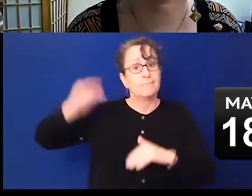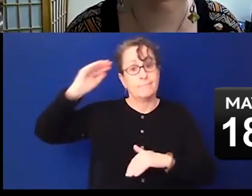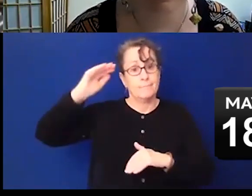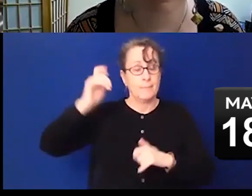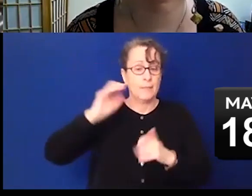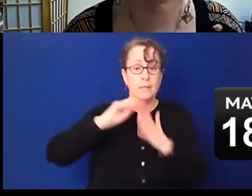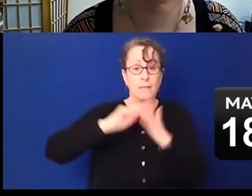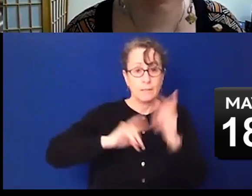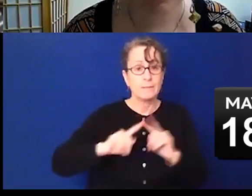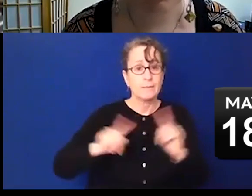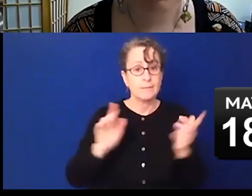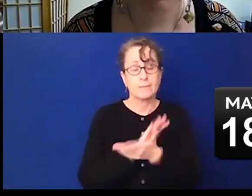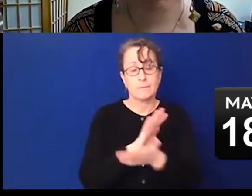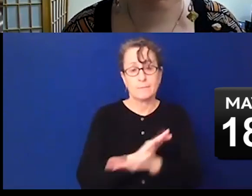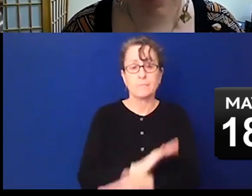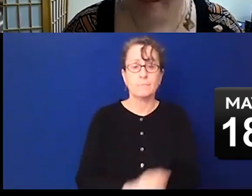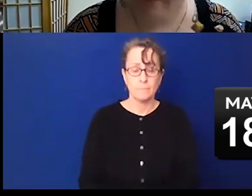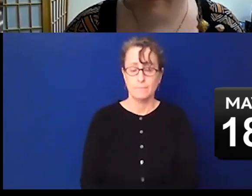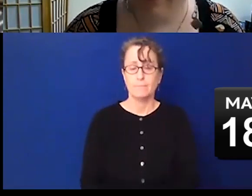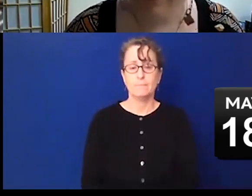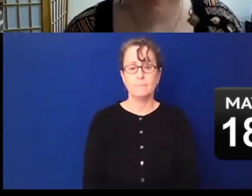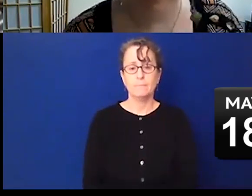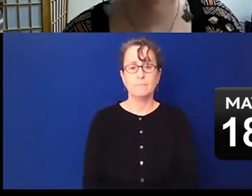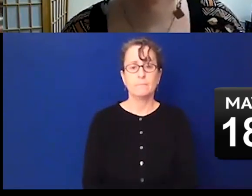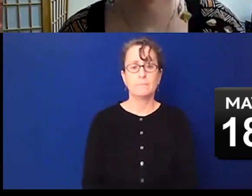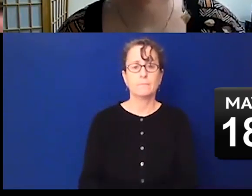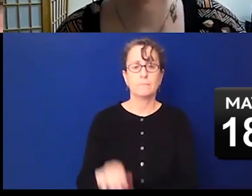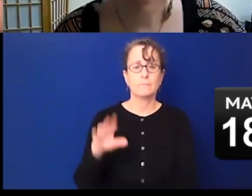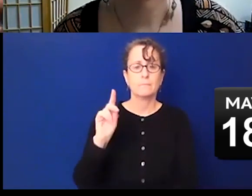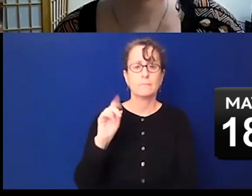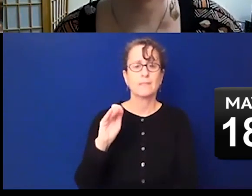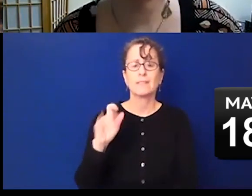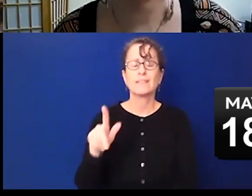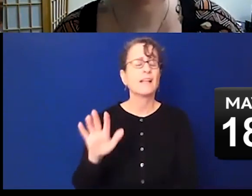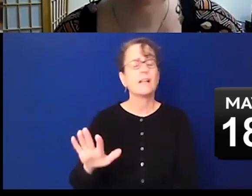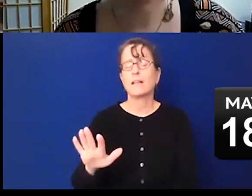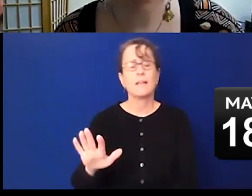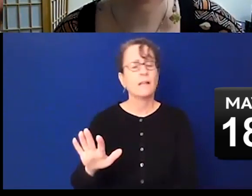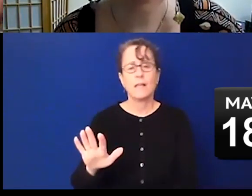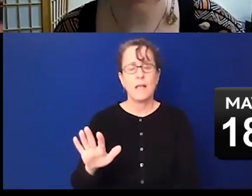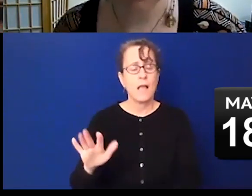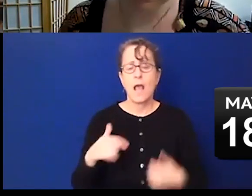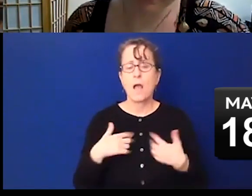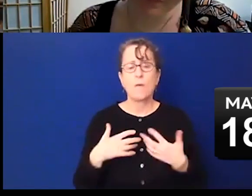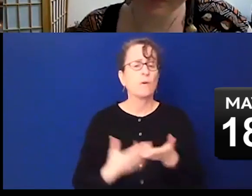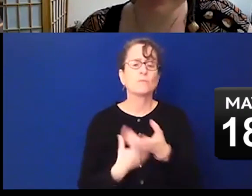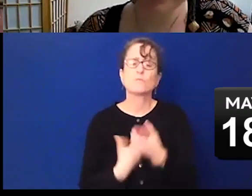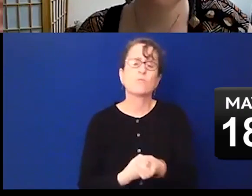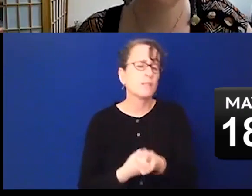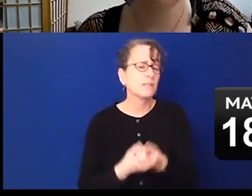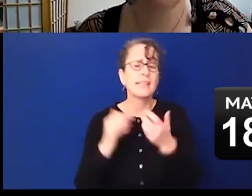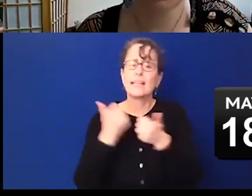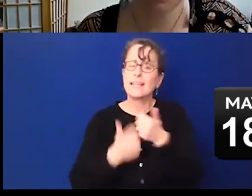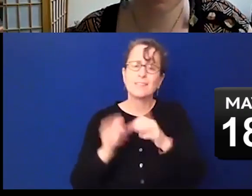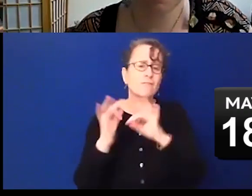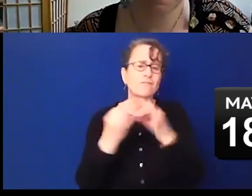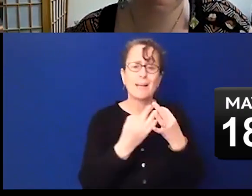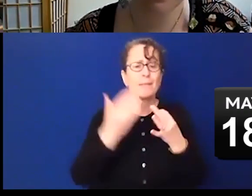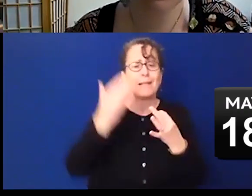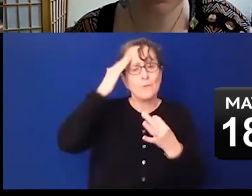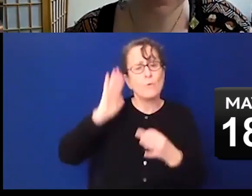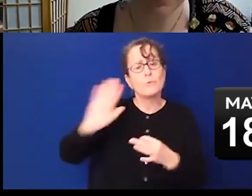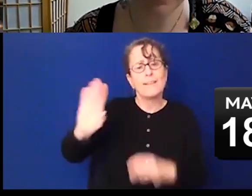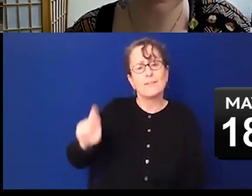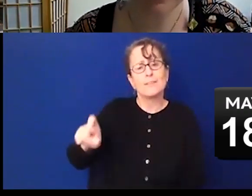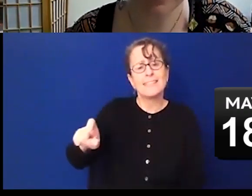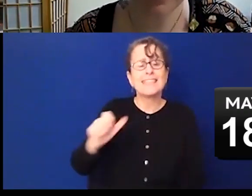differently. Daniel? I just want to trust that families know what they need. Every family is different.